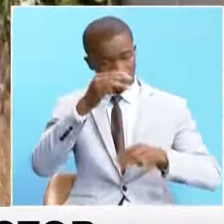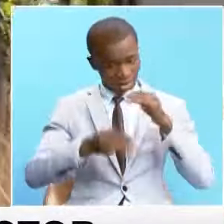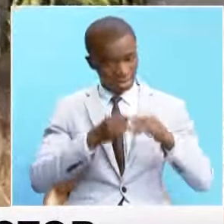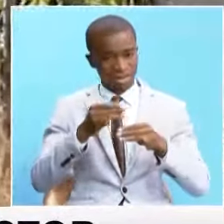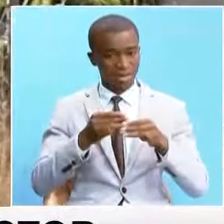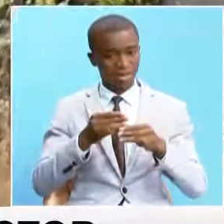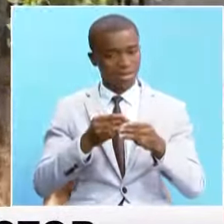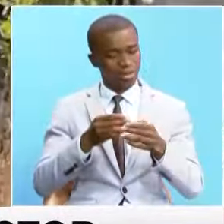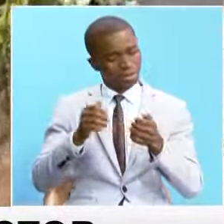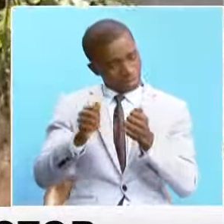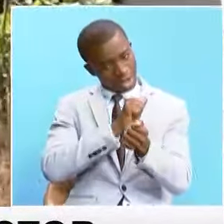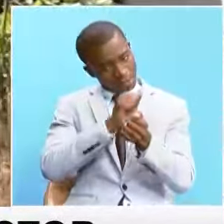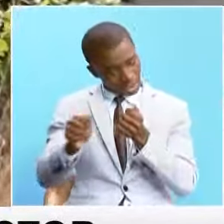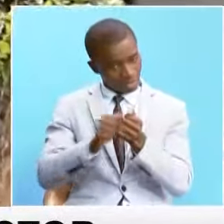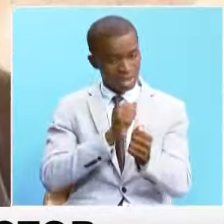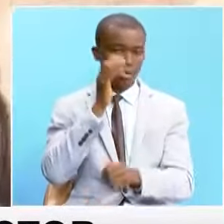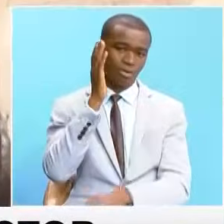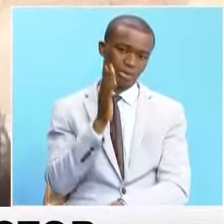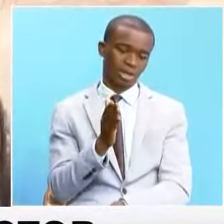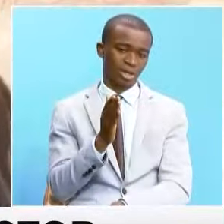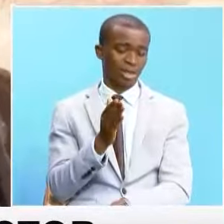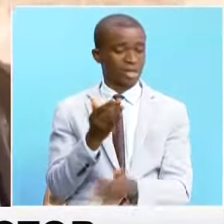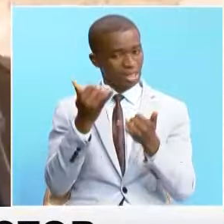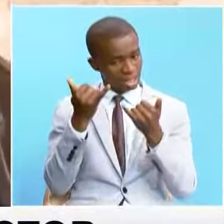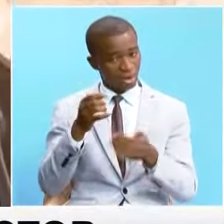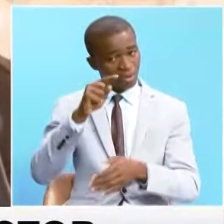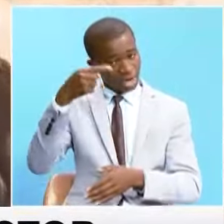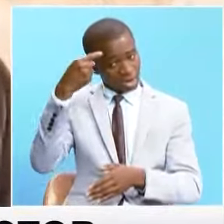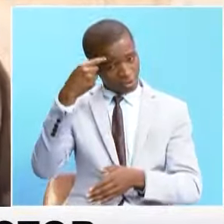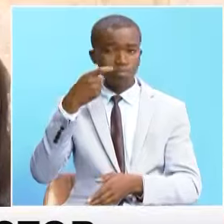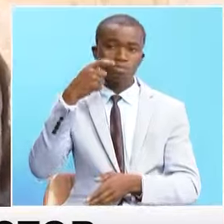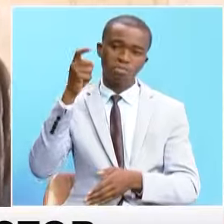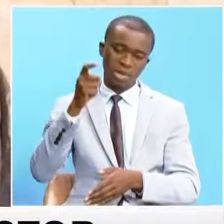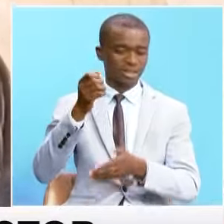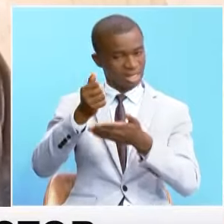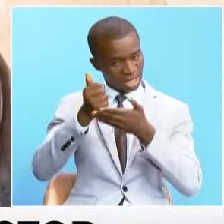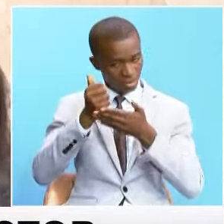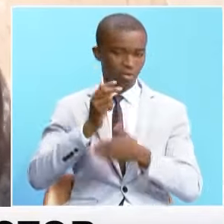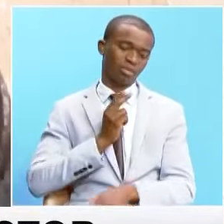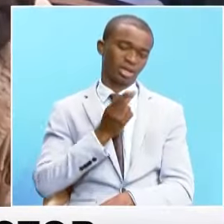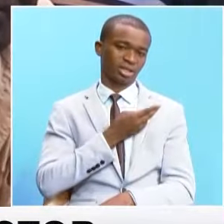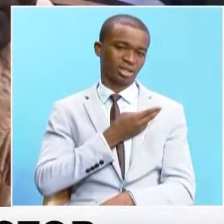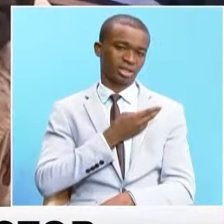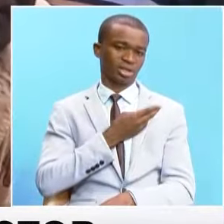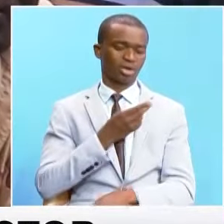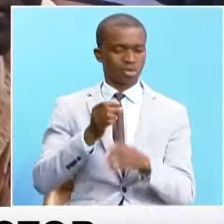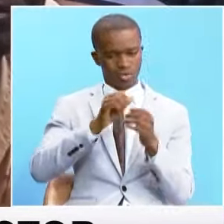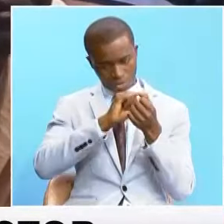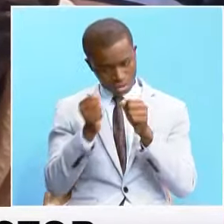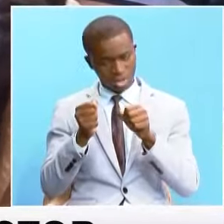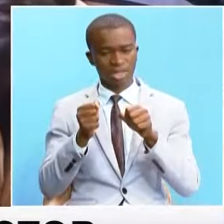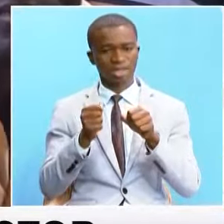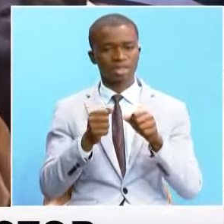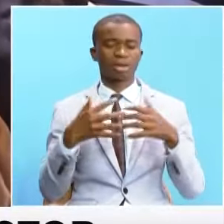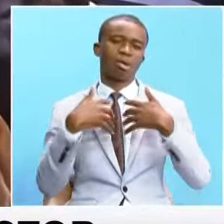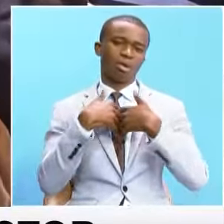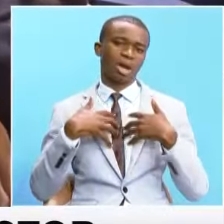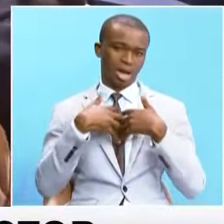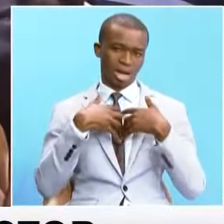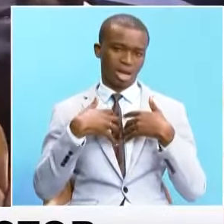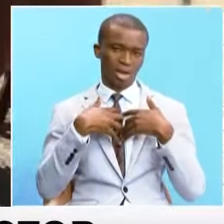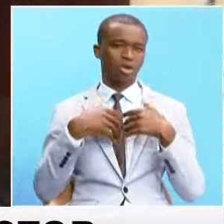kuti atuute kubutwa fuidishe tu pusha vifikuno pa kuti ifte kwa fiesu fleva safe ero kabitu kwa tena mu bomfi uwa kumona pa